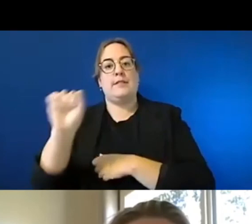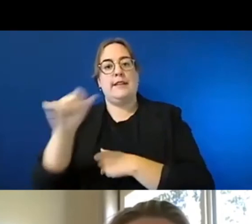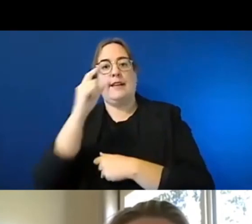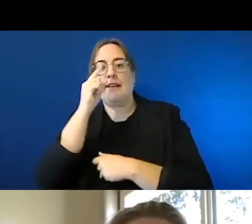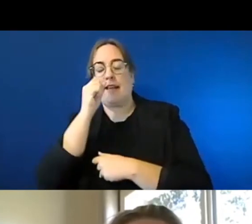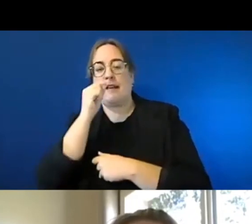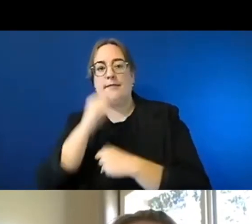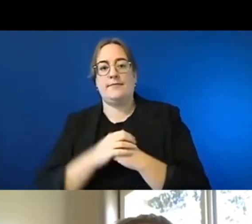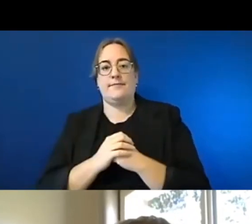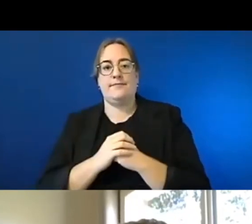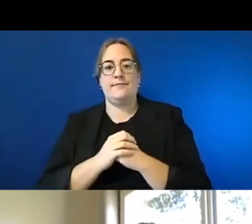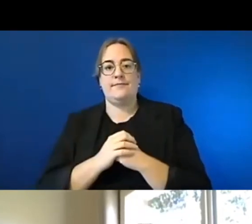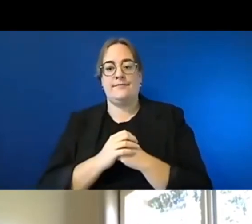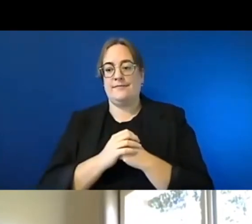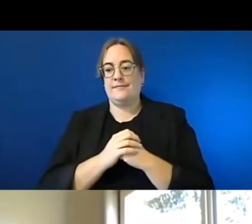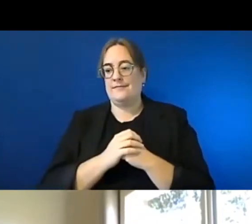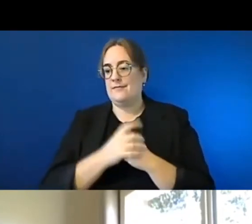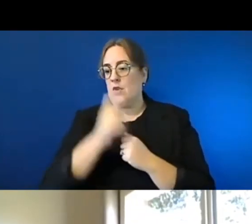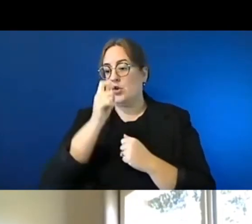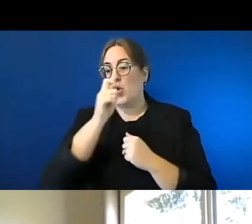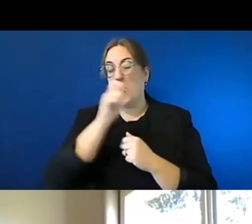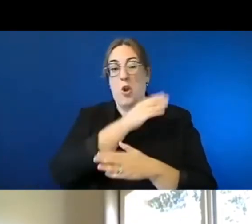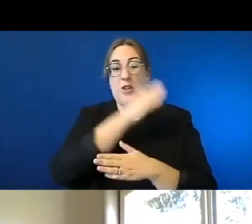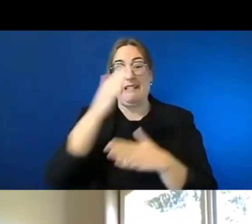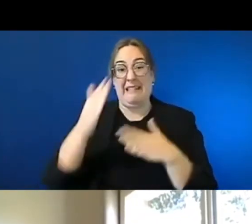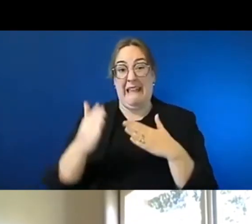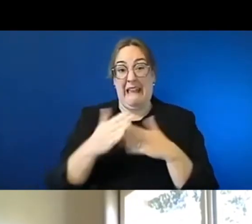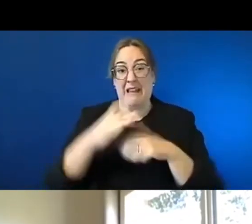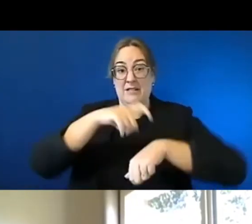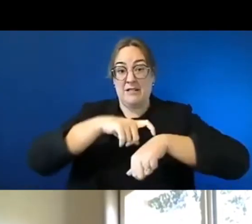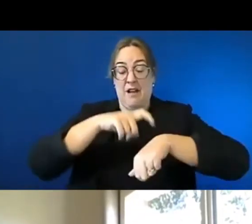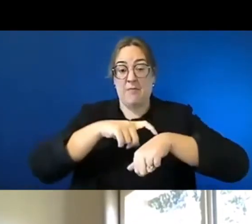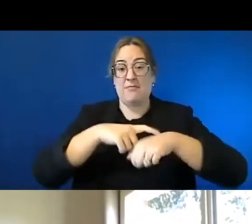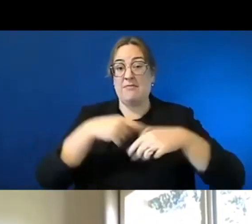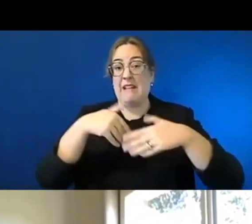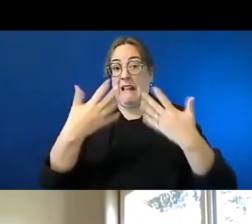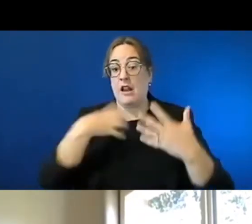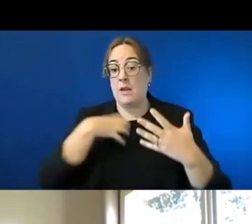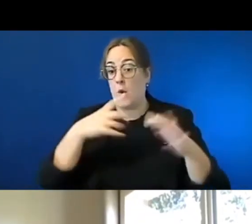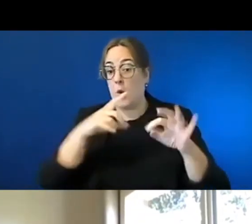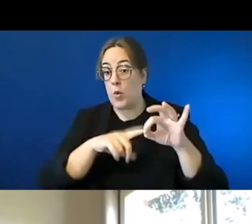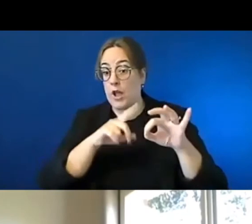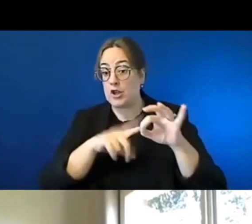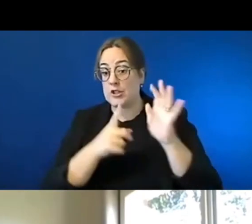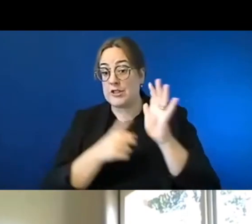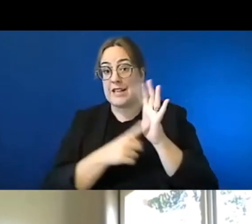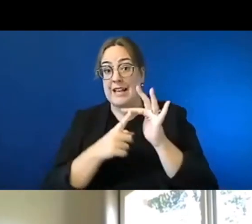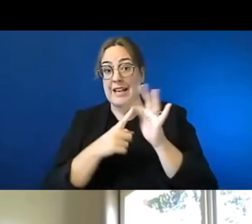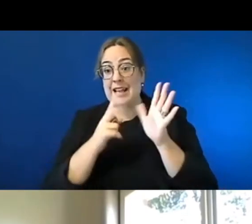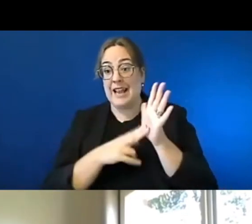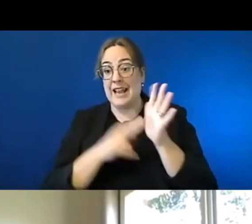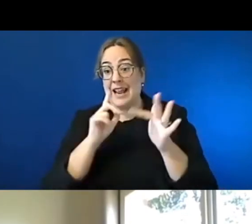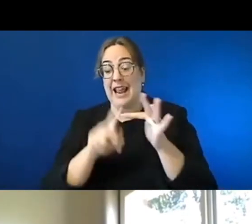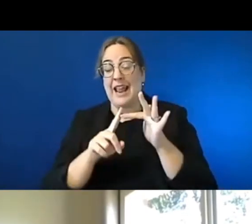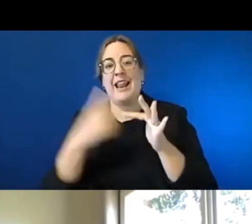We're drawing very close to the end of our panel. Leanne, were there any other questions that have popped up? And like, don't cut me off. I have 2